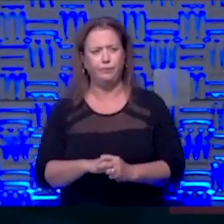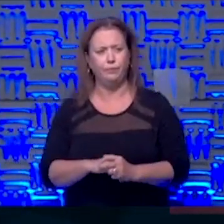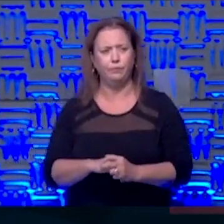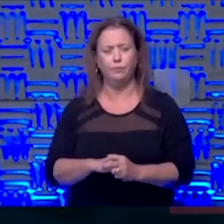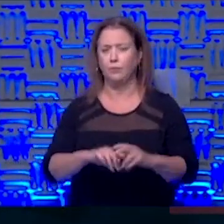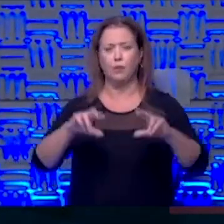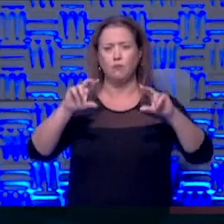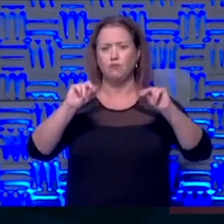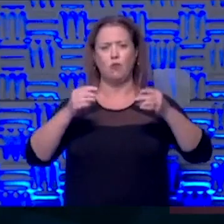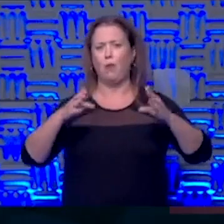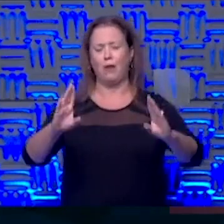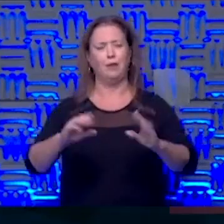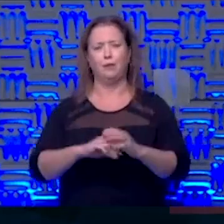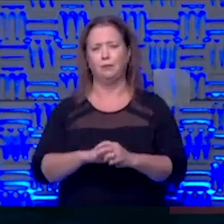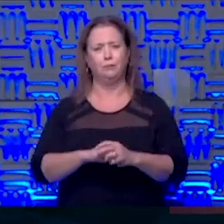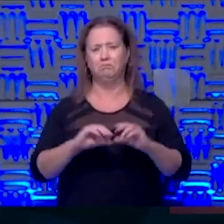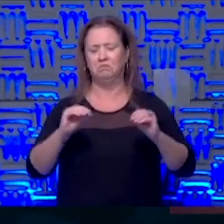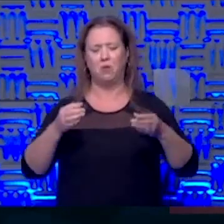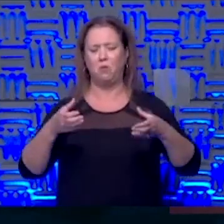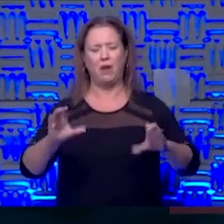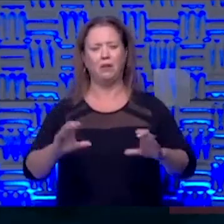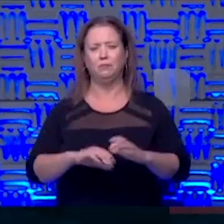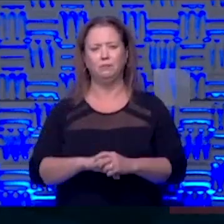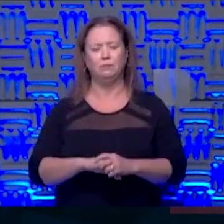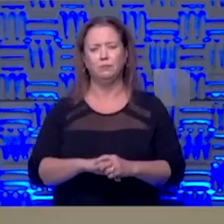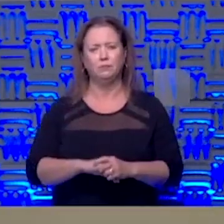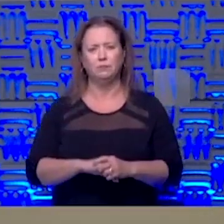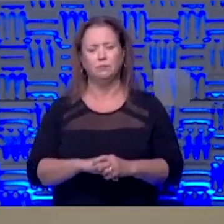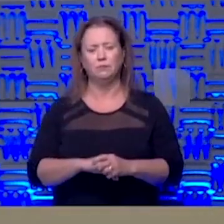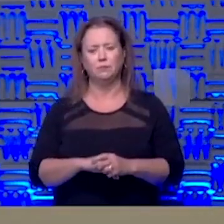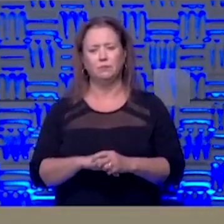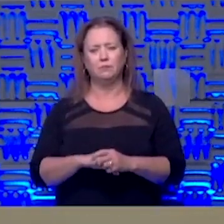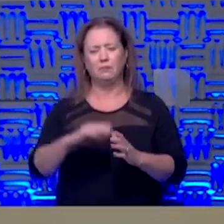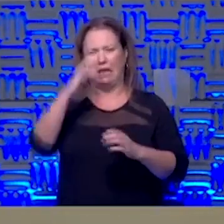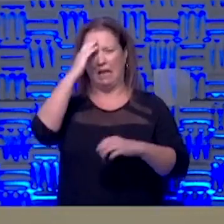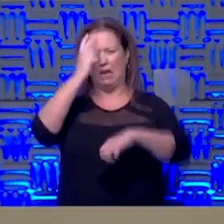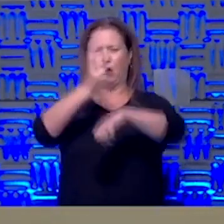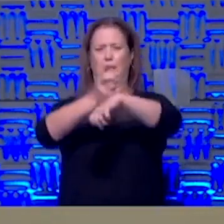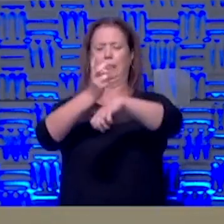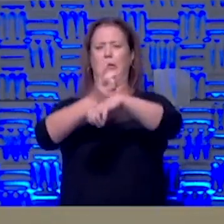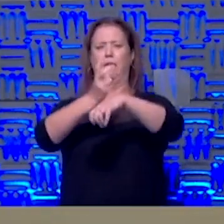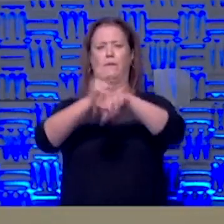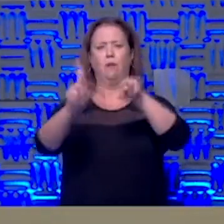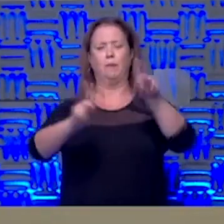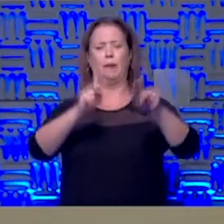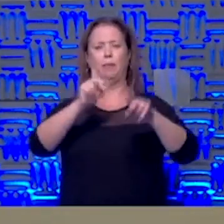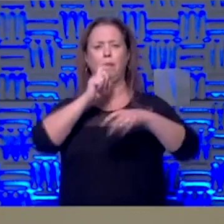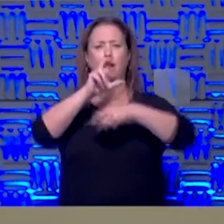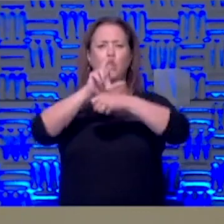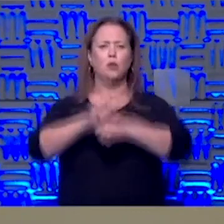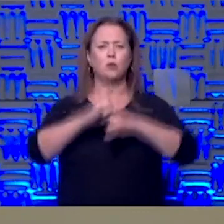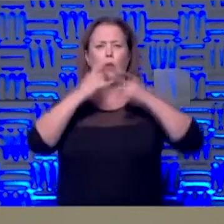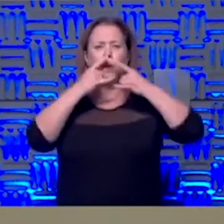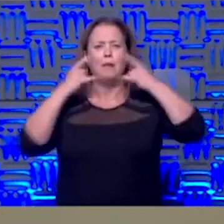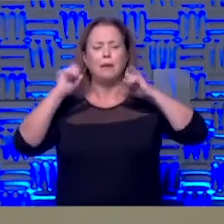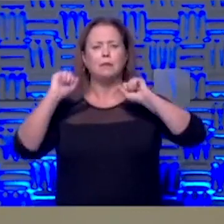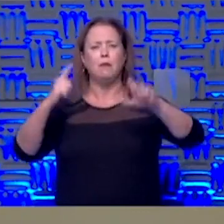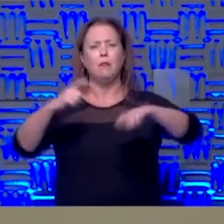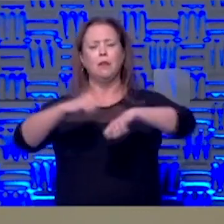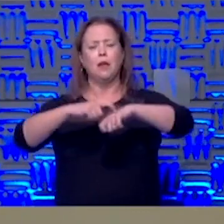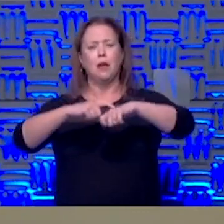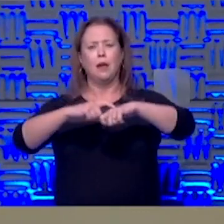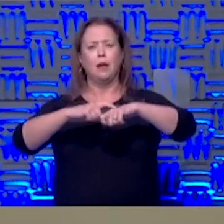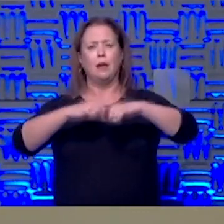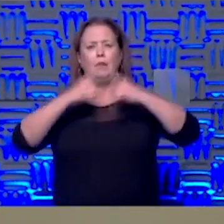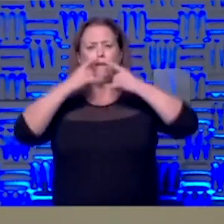No chance. No chance. And I know it's tough for folks who don't wear it all the time. Their face